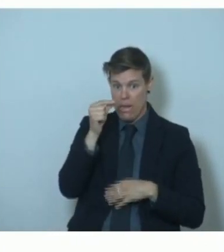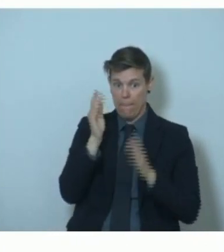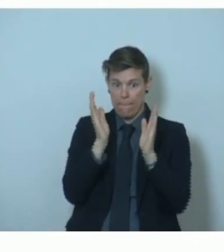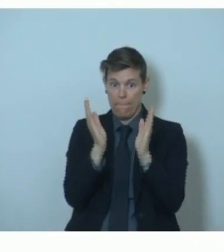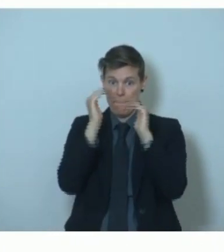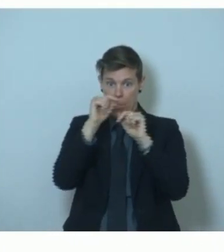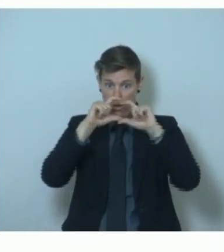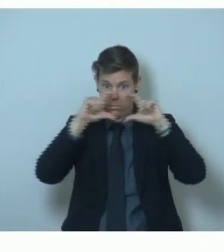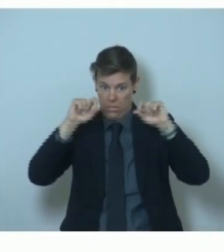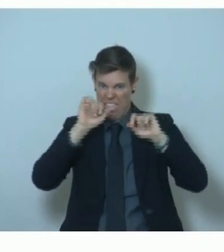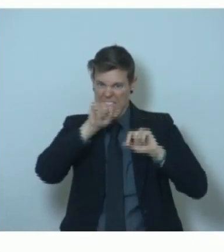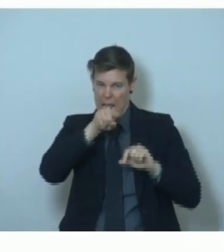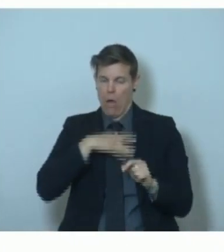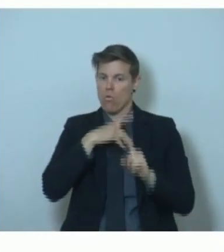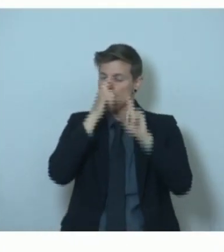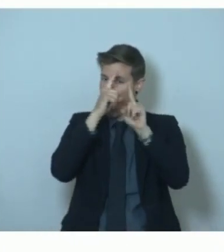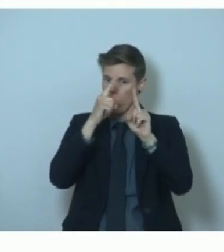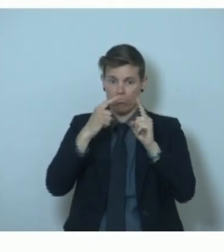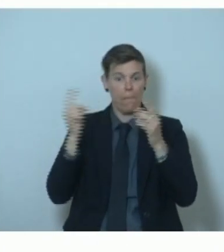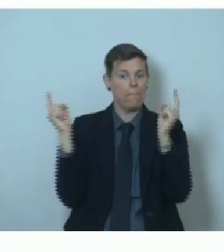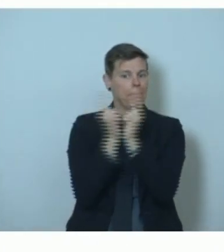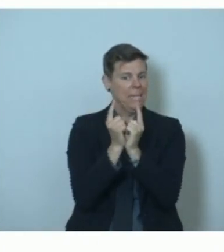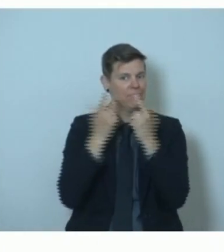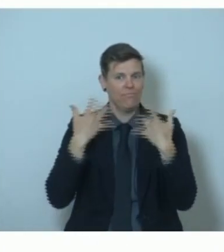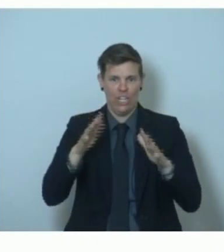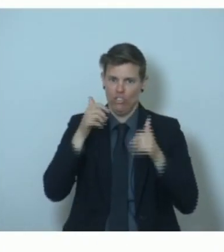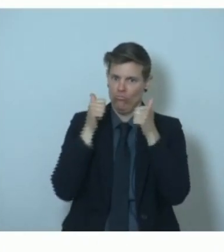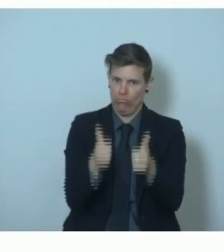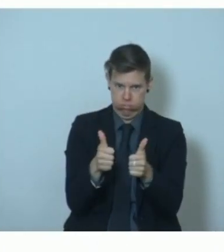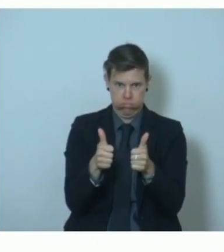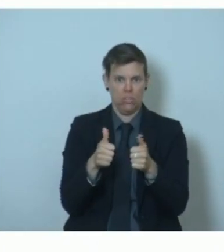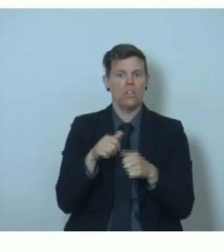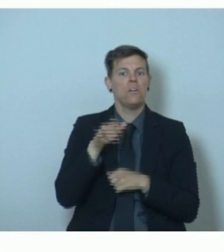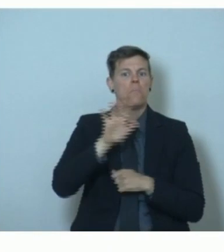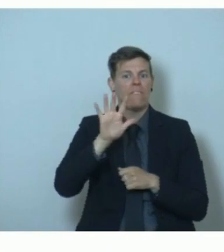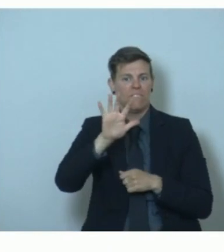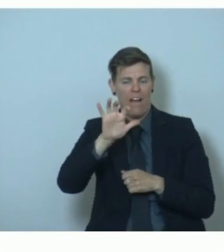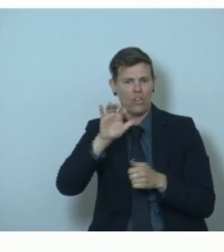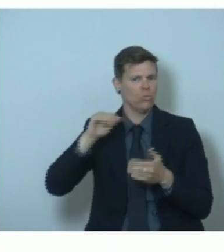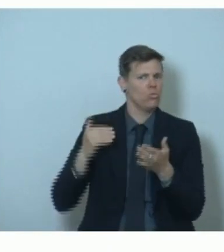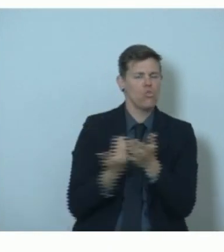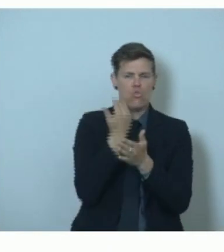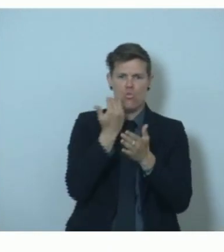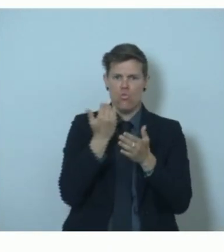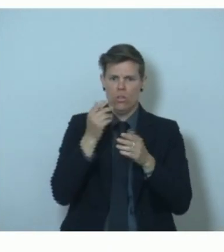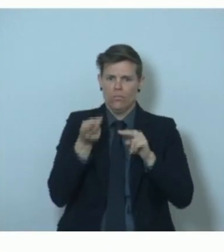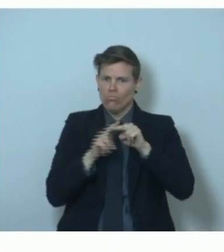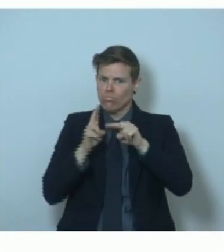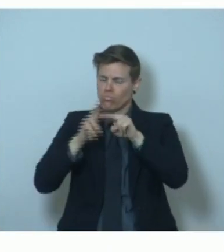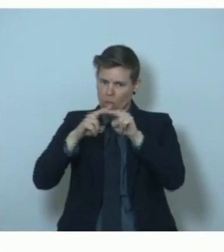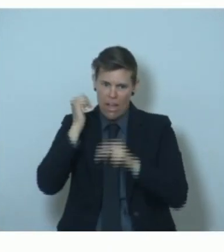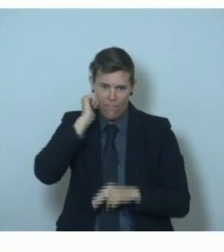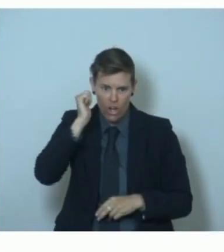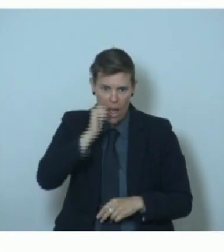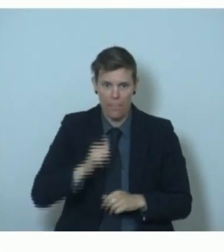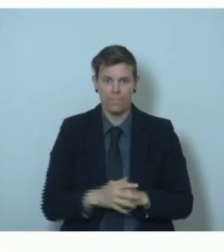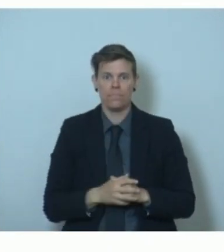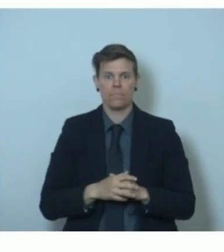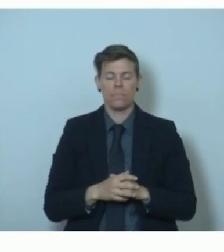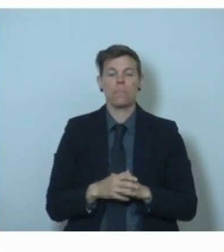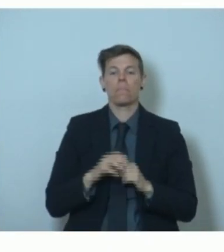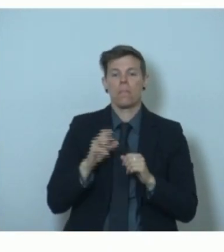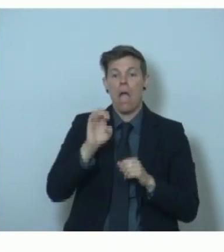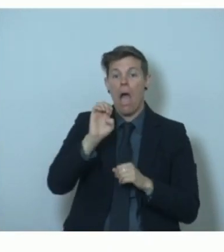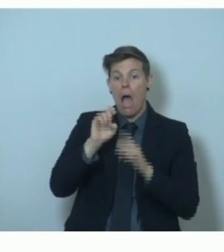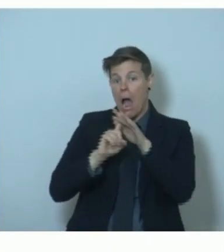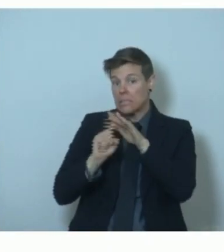on the exit strategy. They hold us accountable for about 3,300 a day, but all the green boxes mean we're doing really